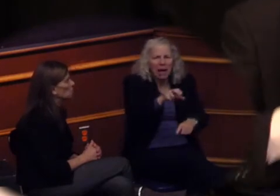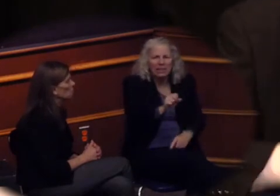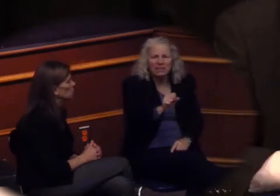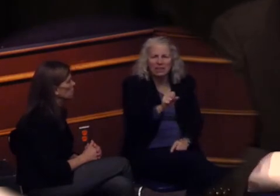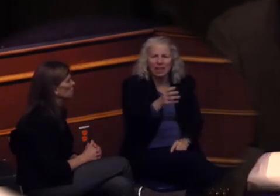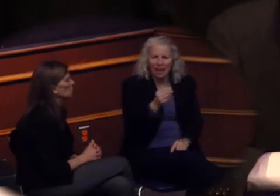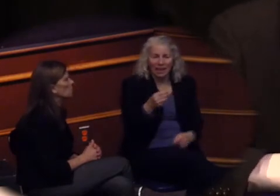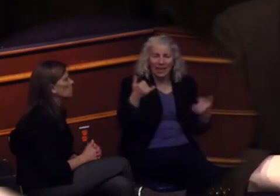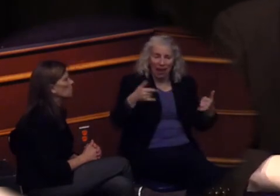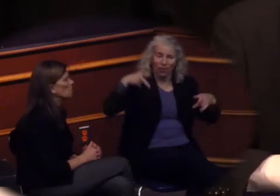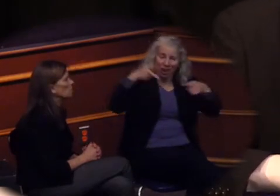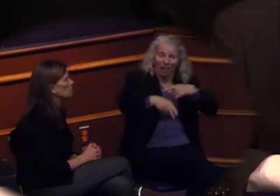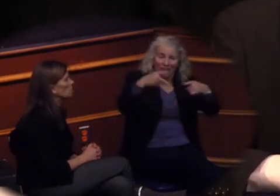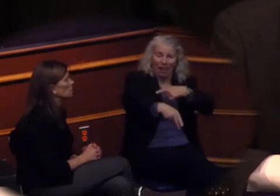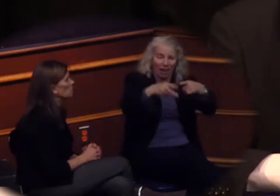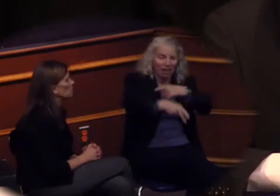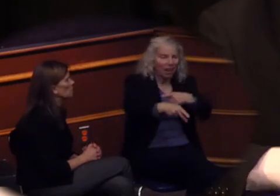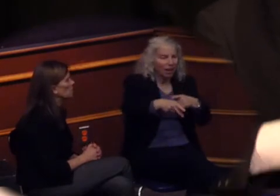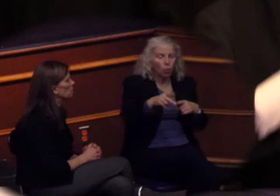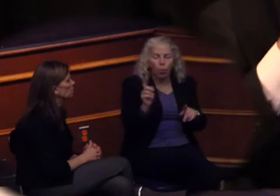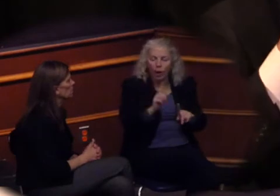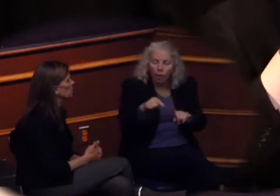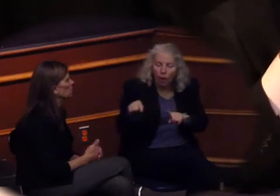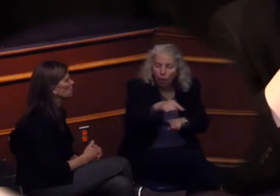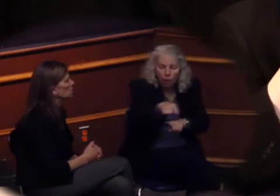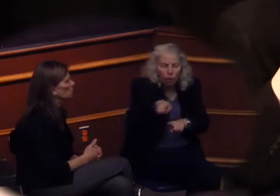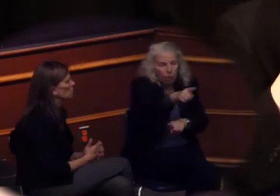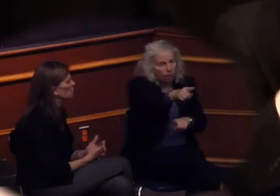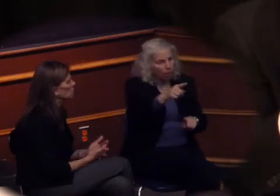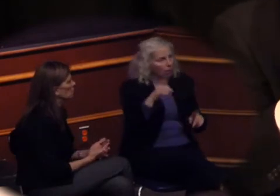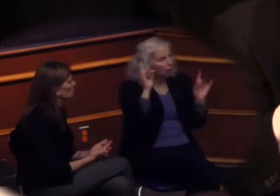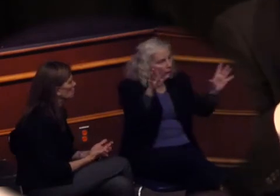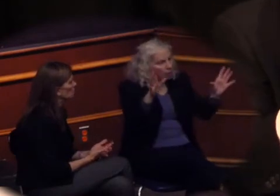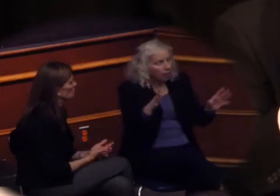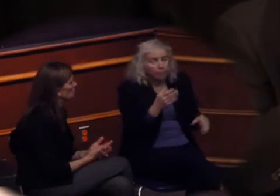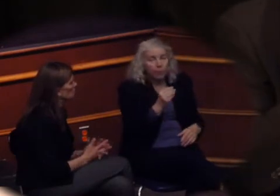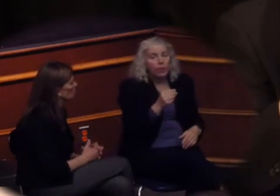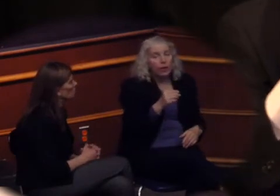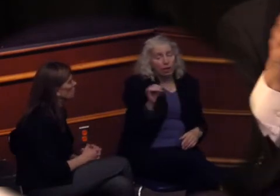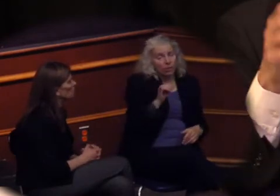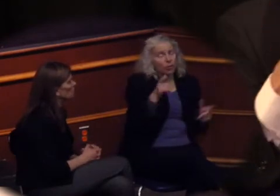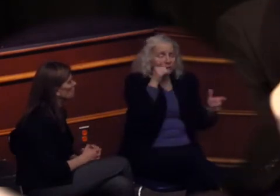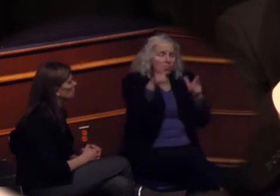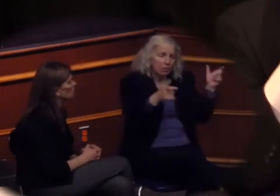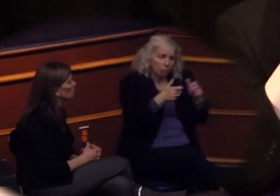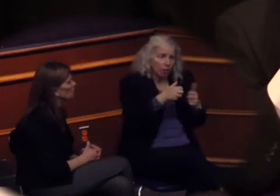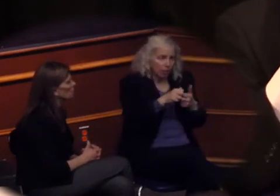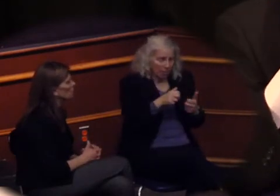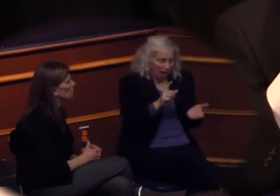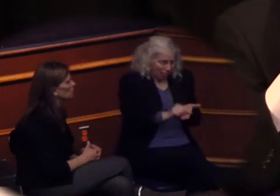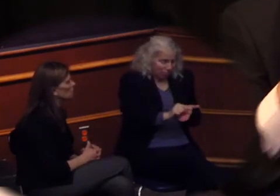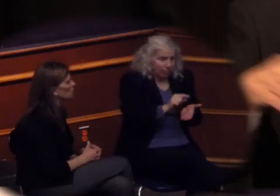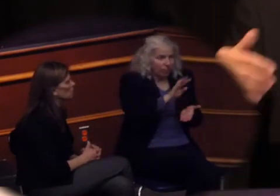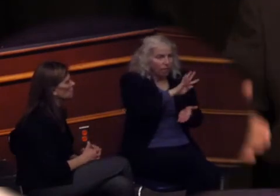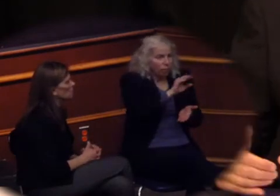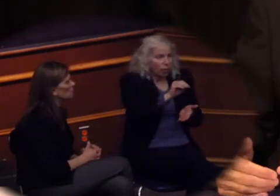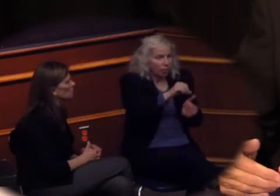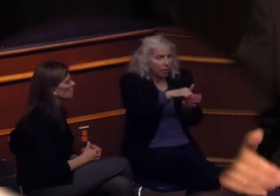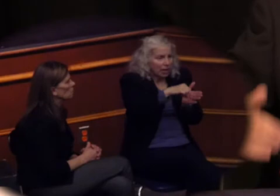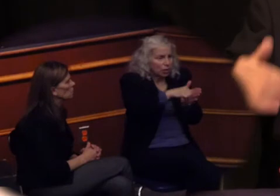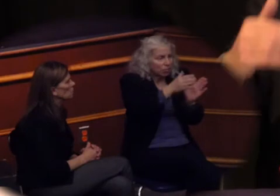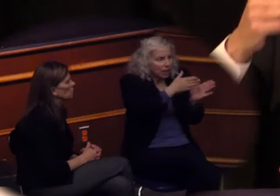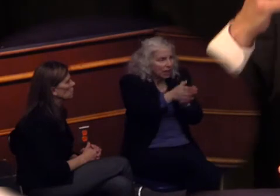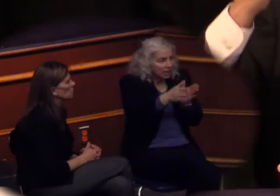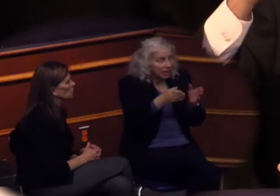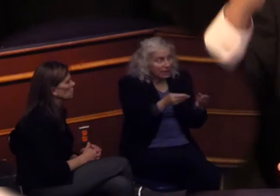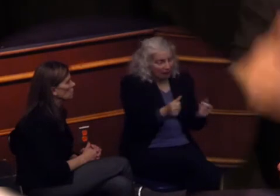many critical roots. It's also part of a much larger problem. I put out a 40-page plan, not just to